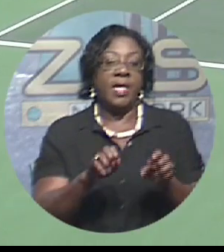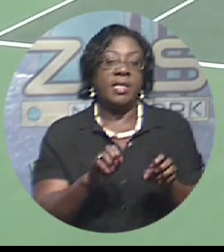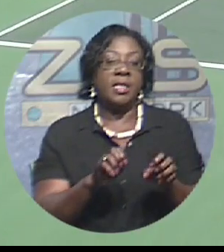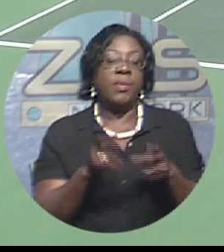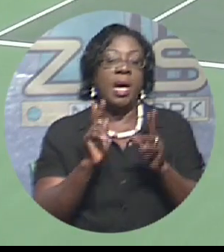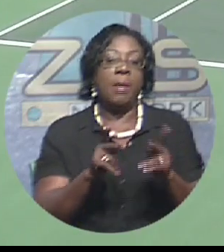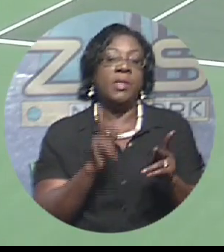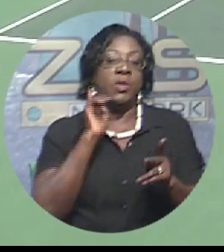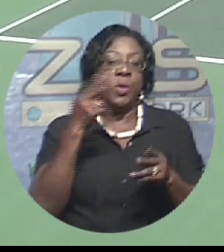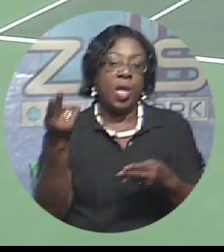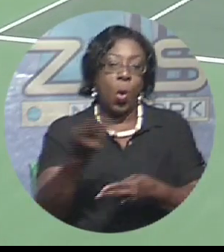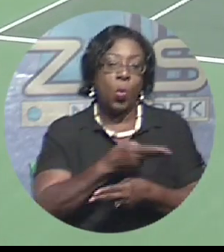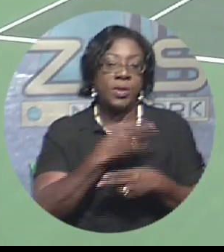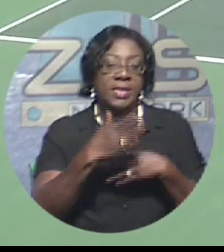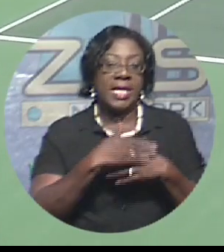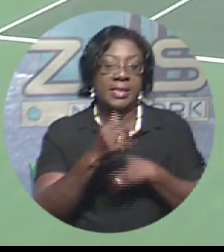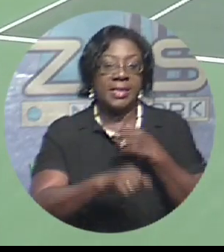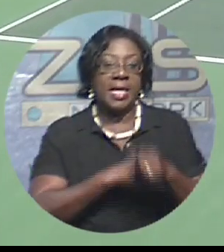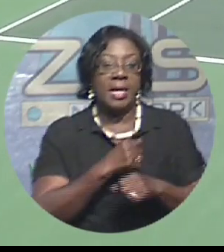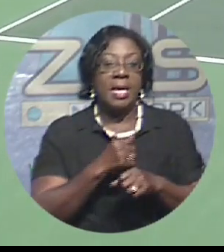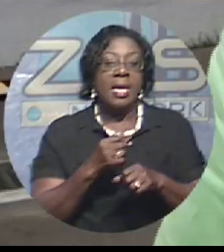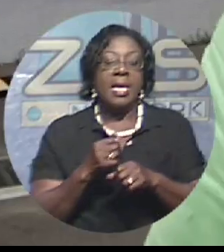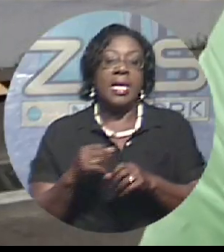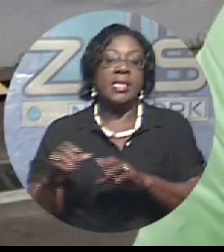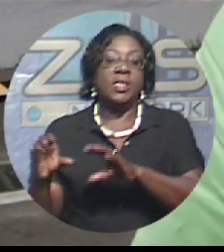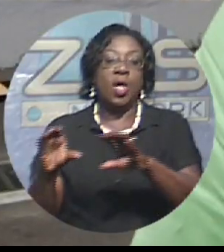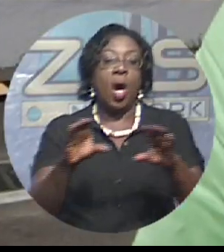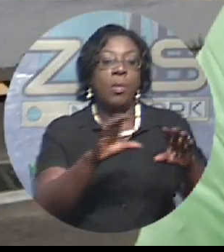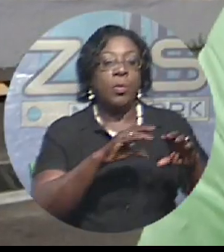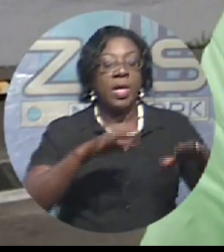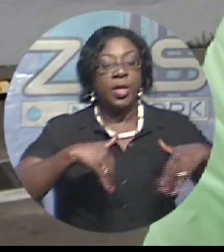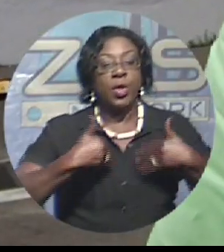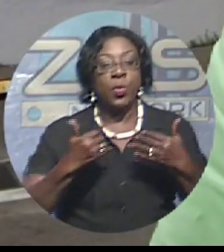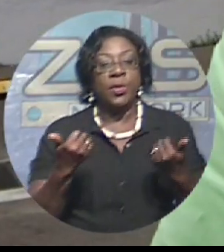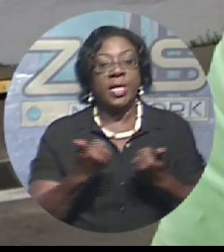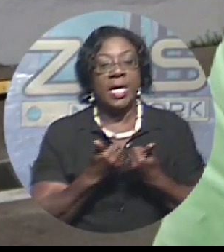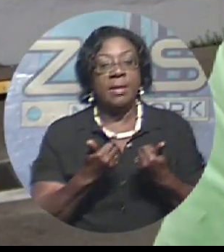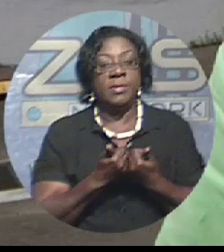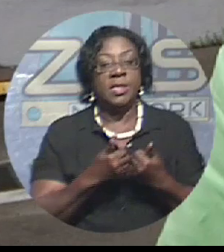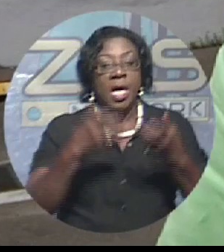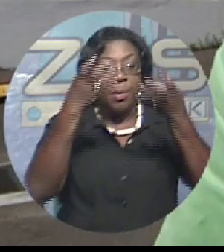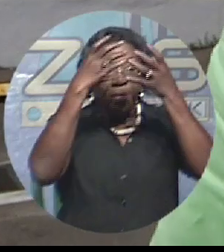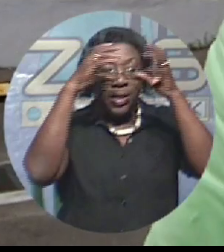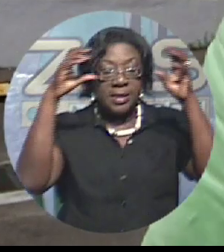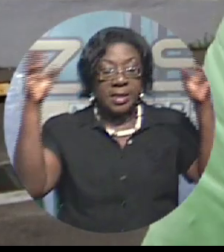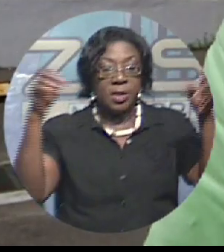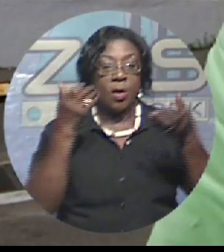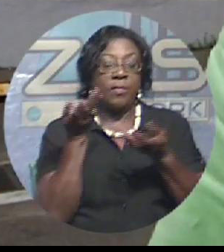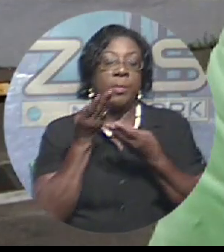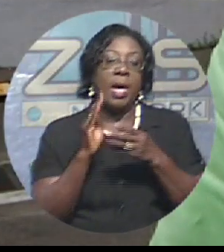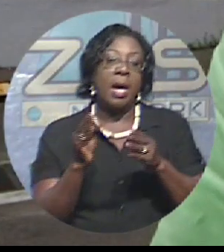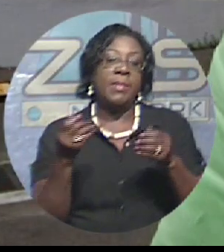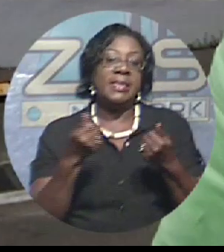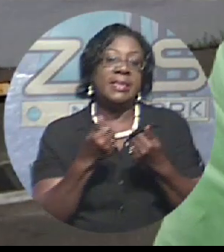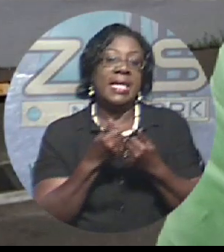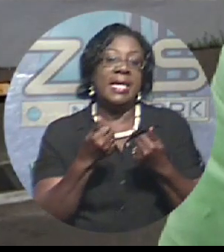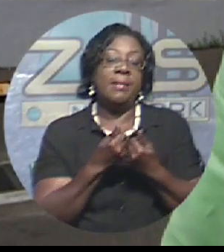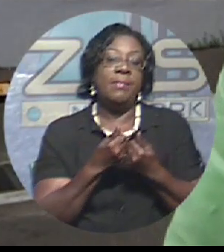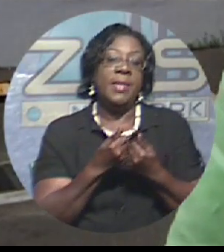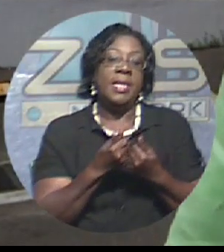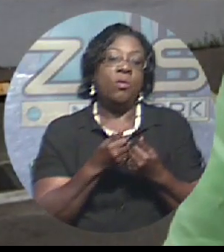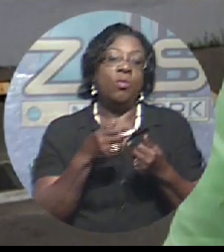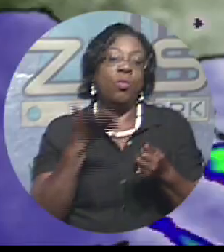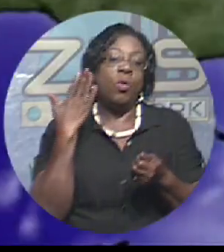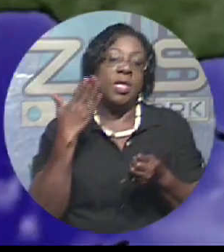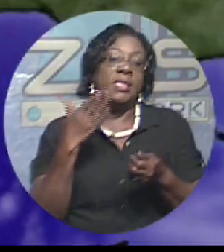is preparing to host next year is the Commonwealth Youth Games. President of the Bahamas Commonwealth Games Association, Wellington Miller, was in Edmonton,